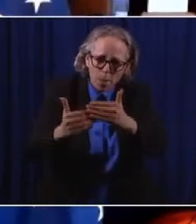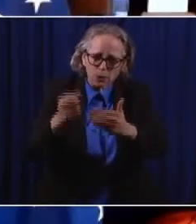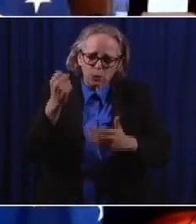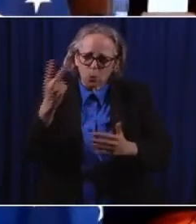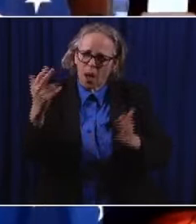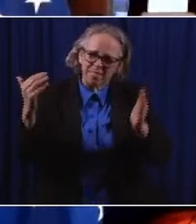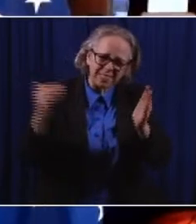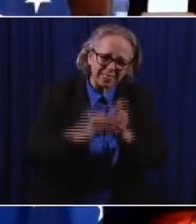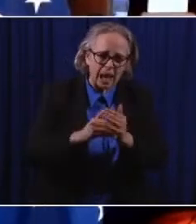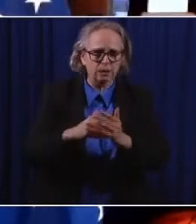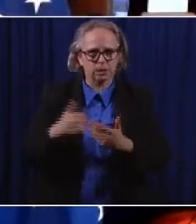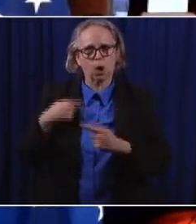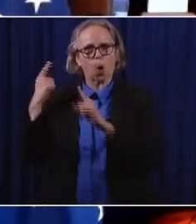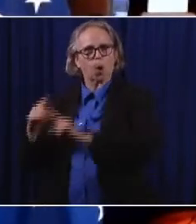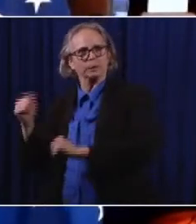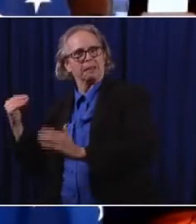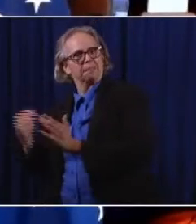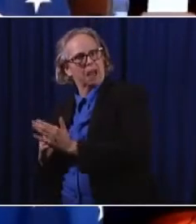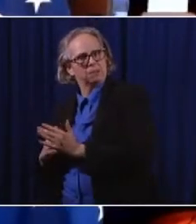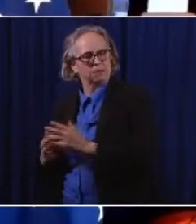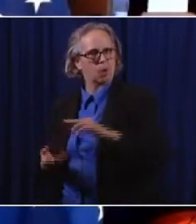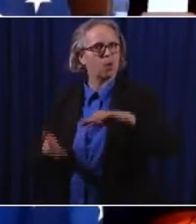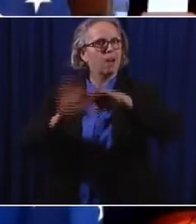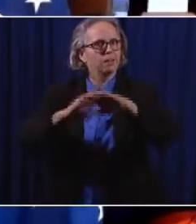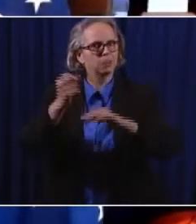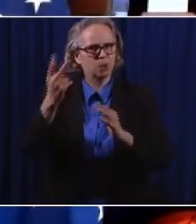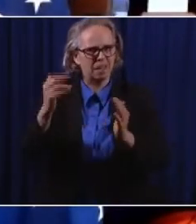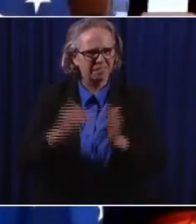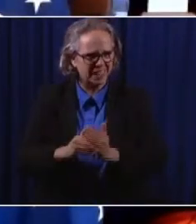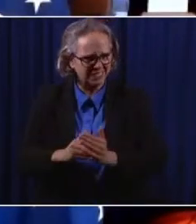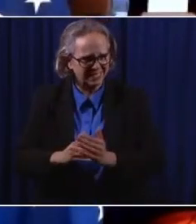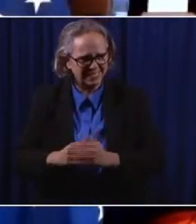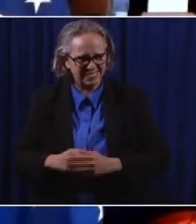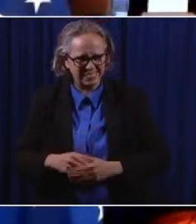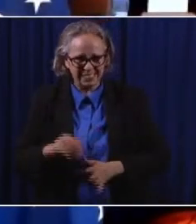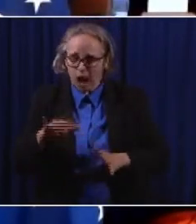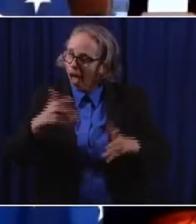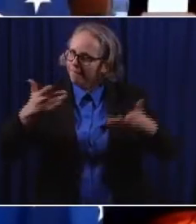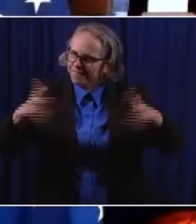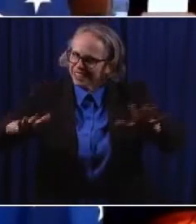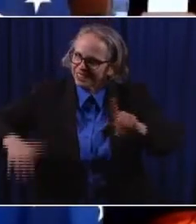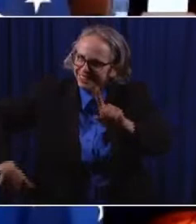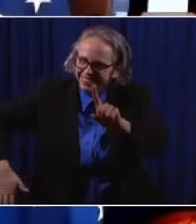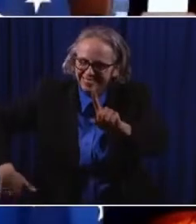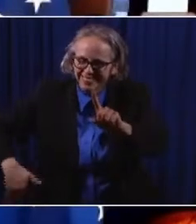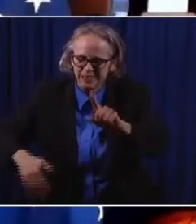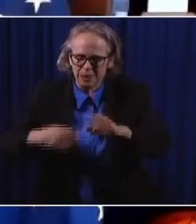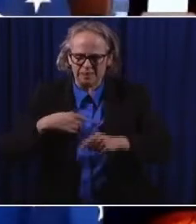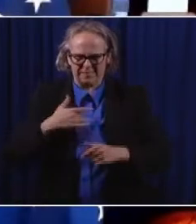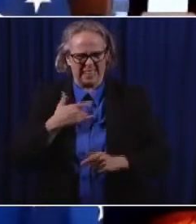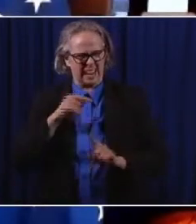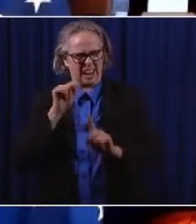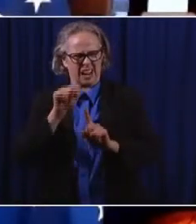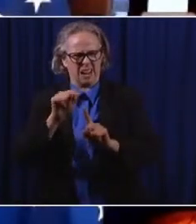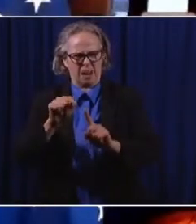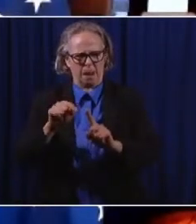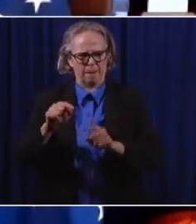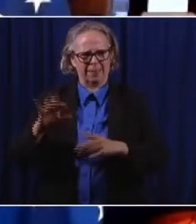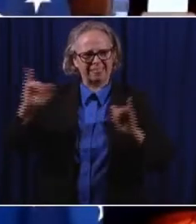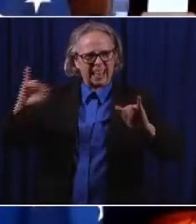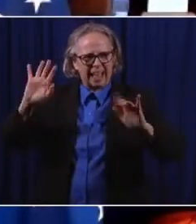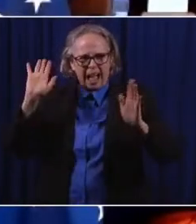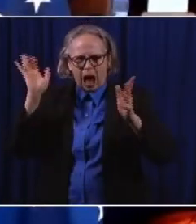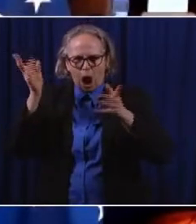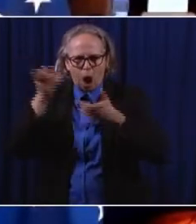And we believe that these micro degrees, these tech credentials, these industry credentials are